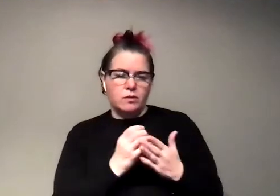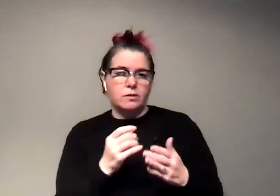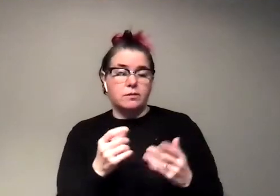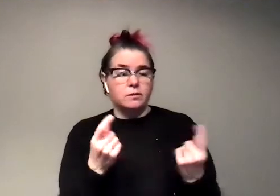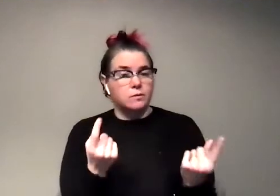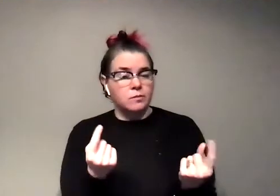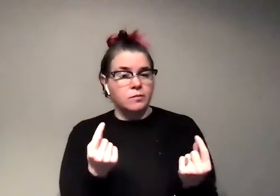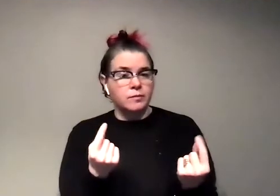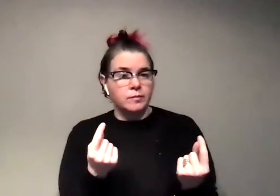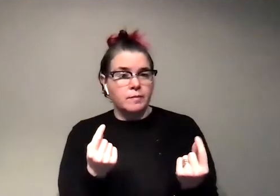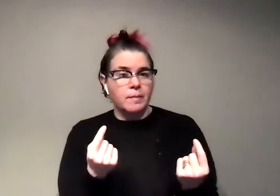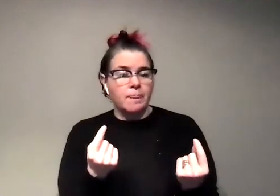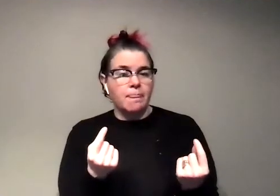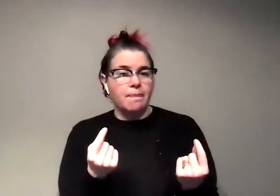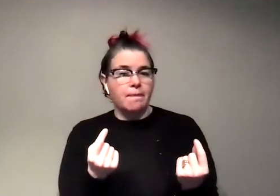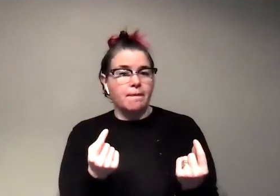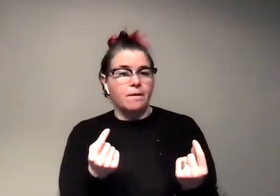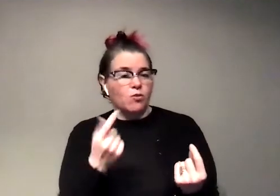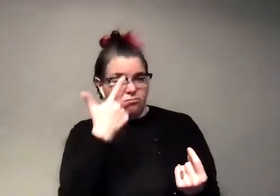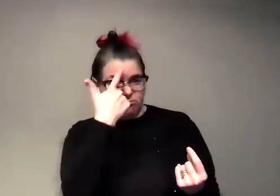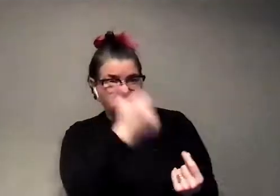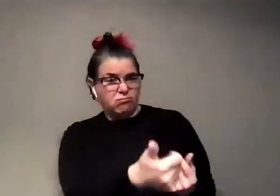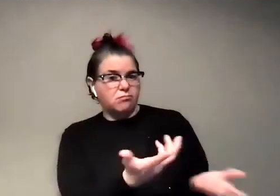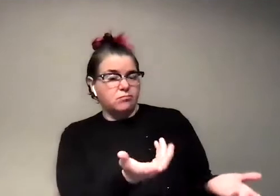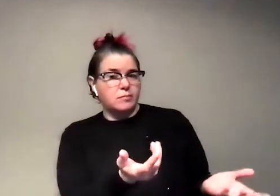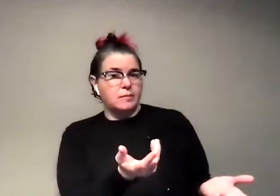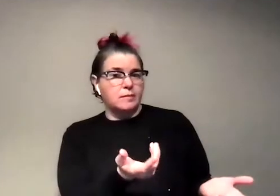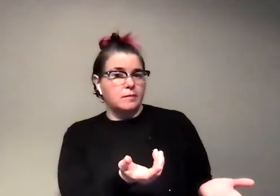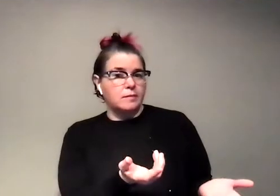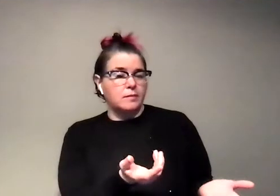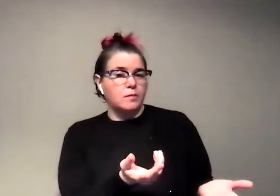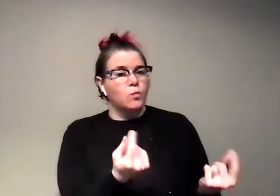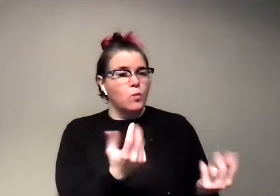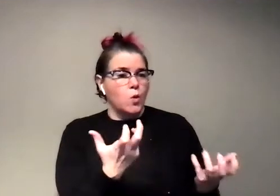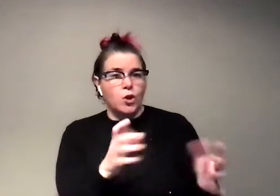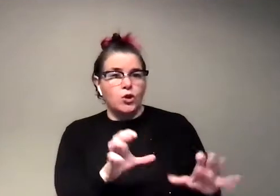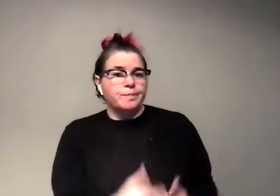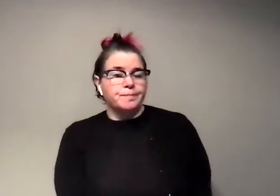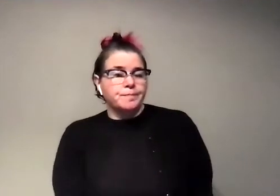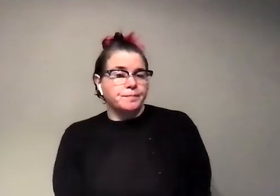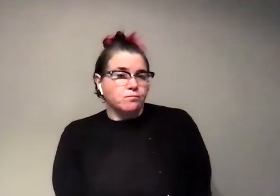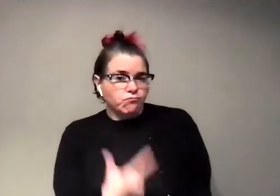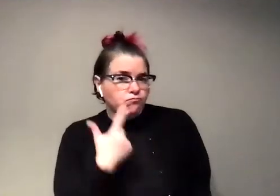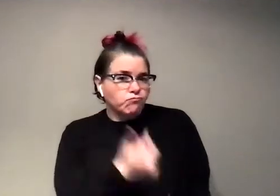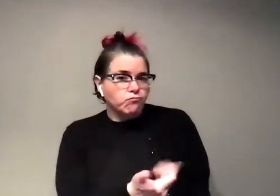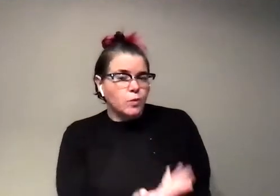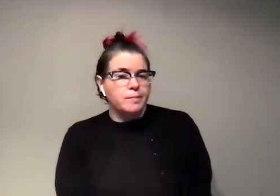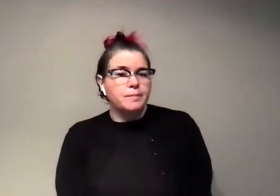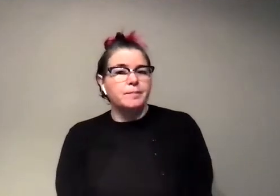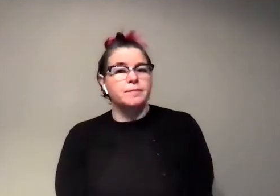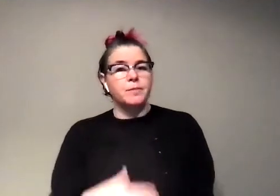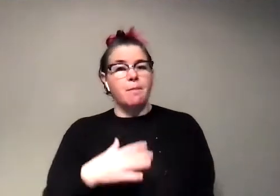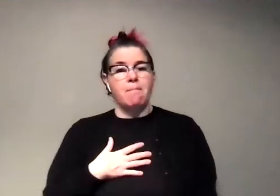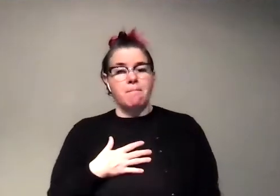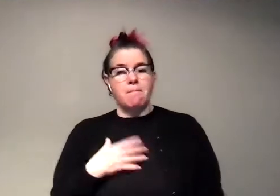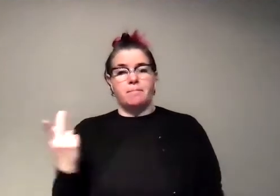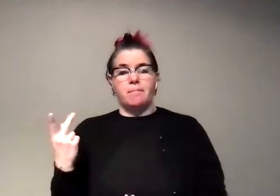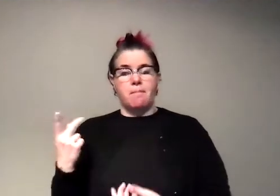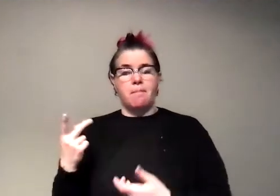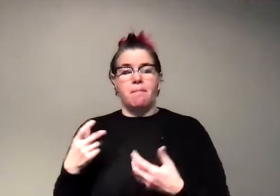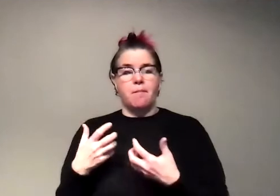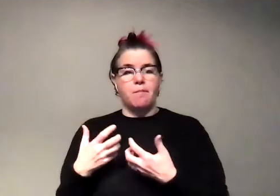had to. It was up to you. It was like it was like, what do you want to do, right? And my partner and I, what we